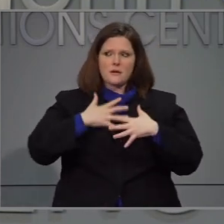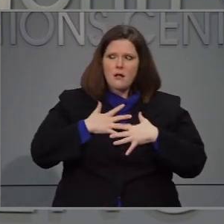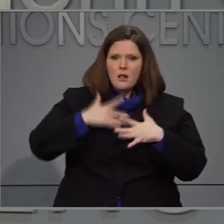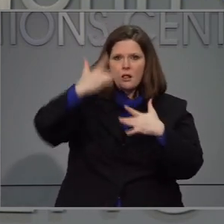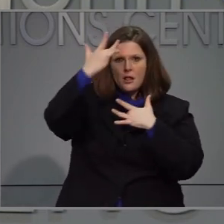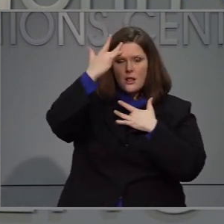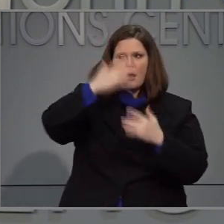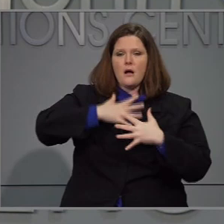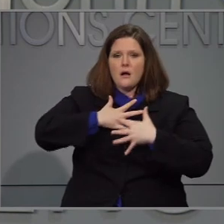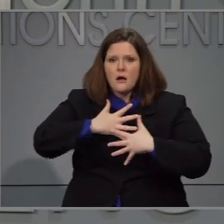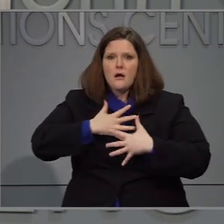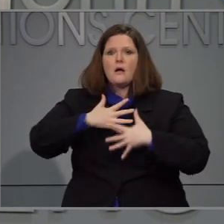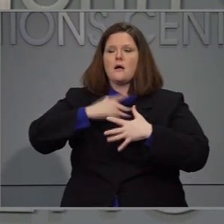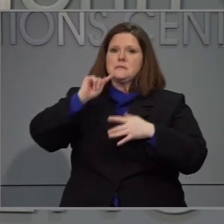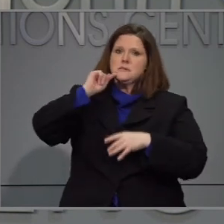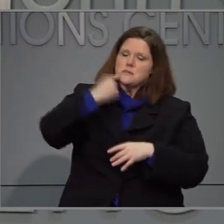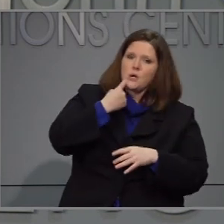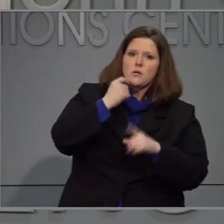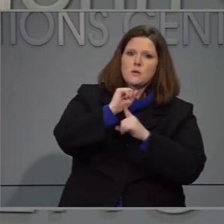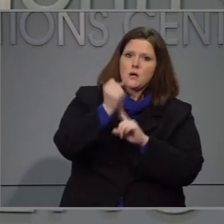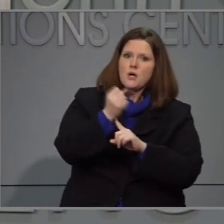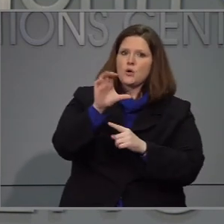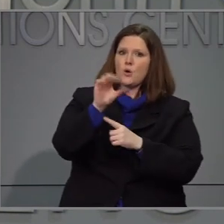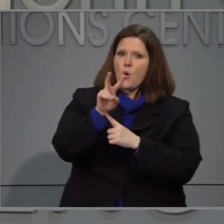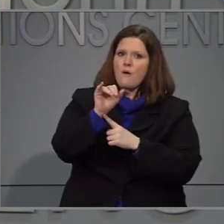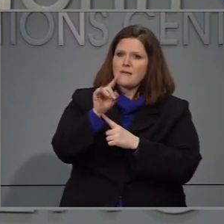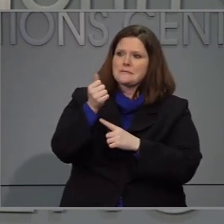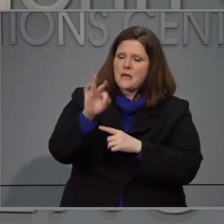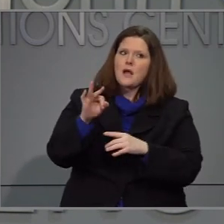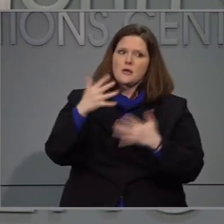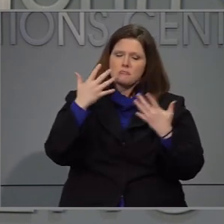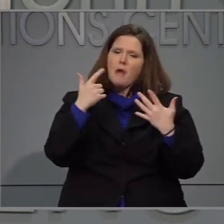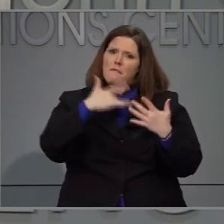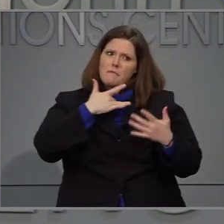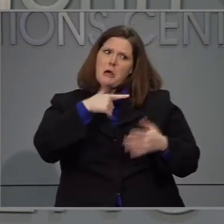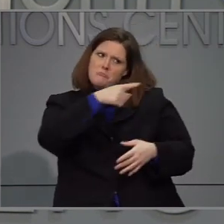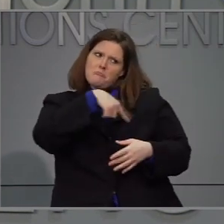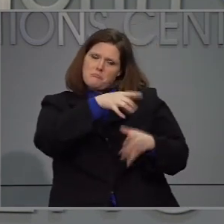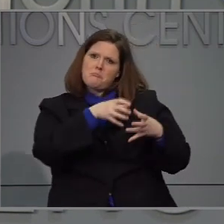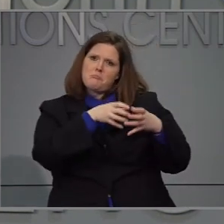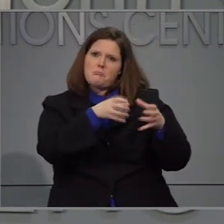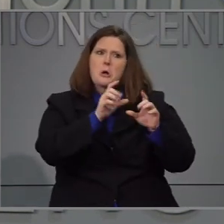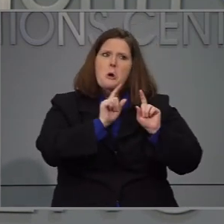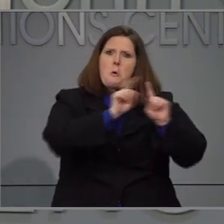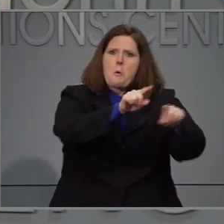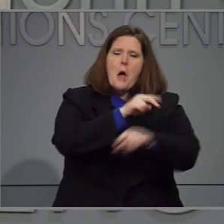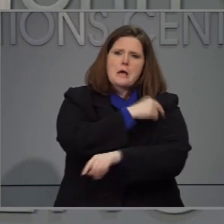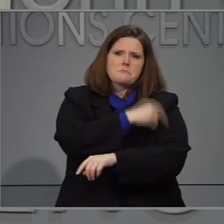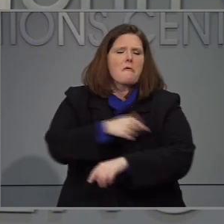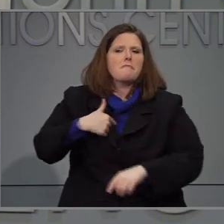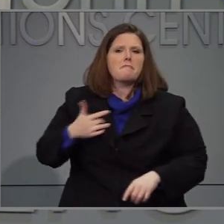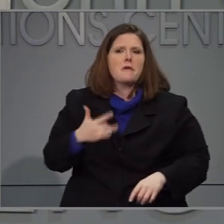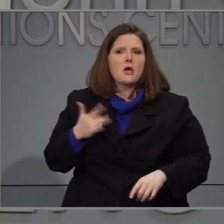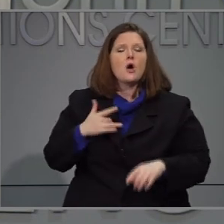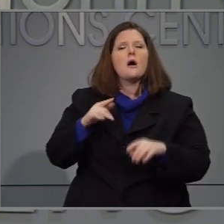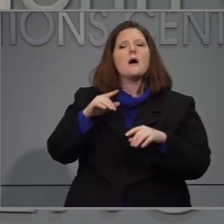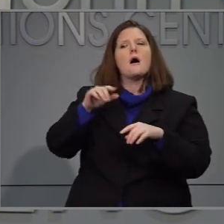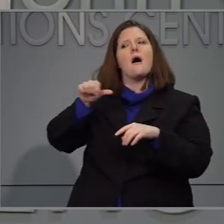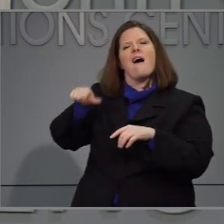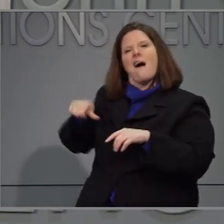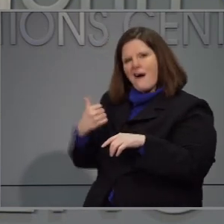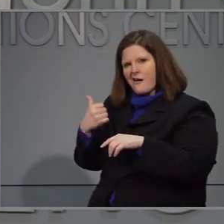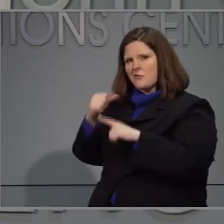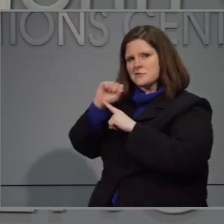hospital and getting treatment. We're a little more worried now about people who have other chronic conditions that may